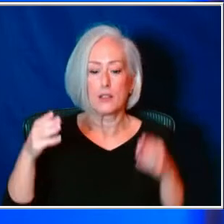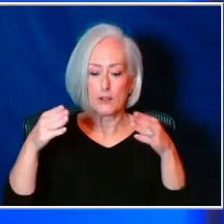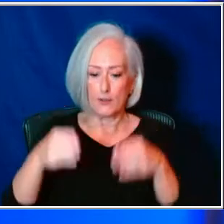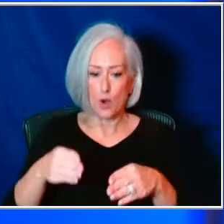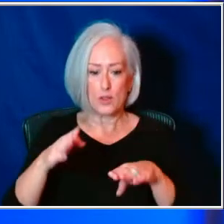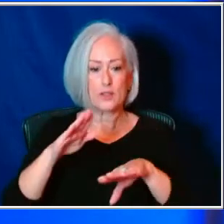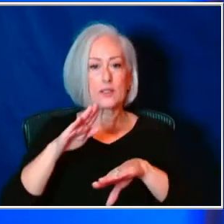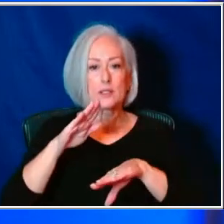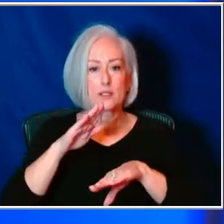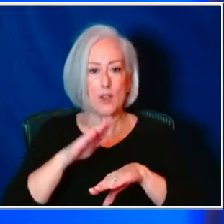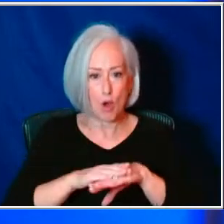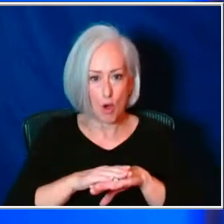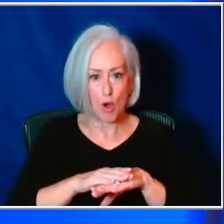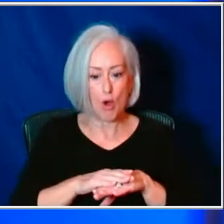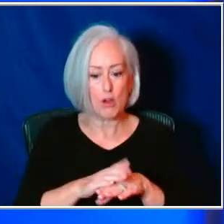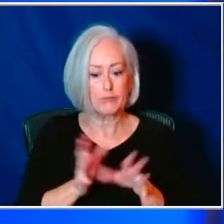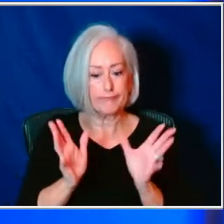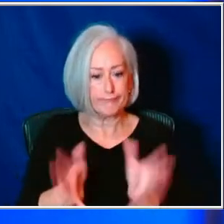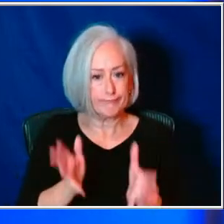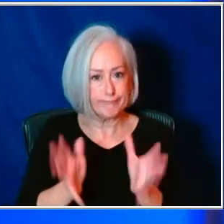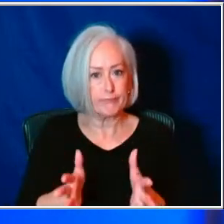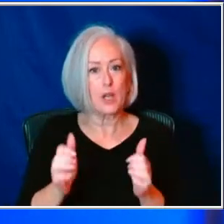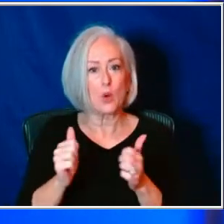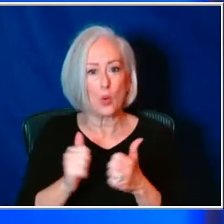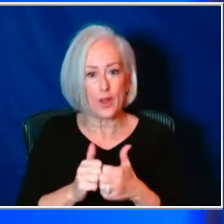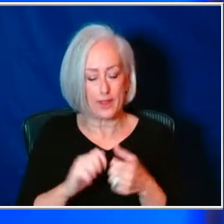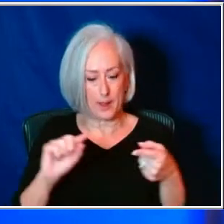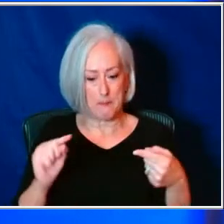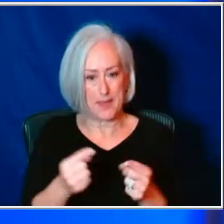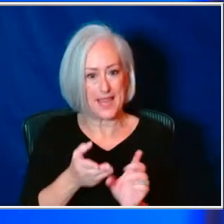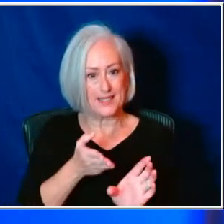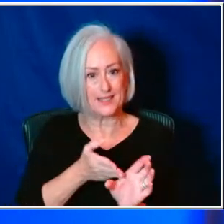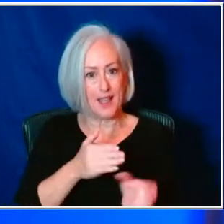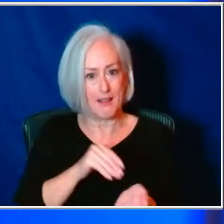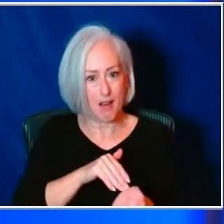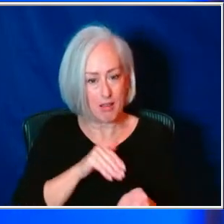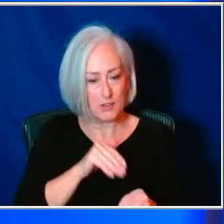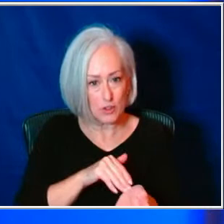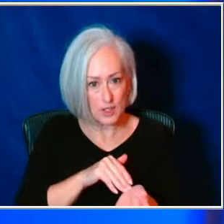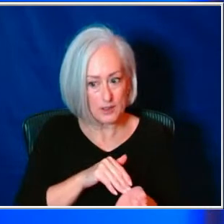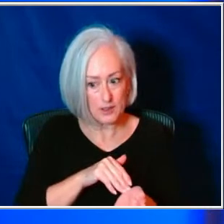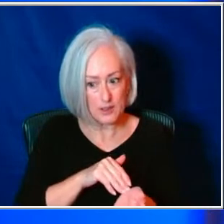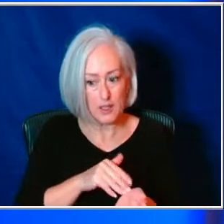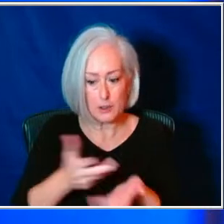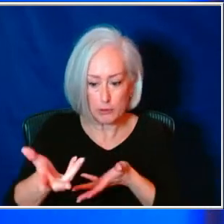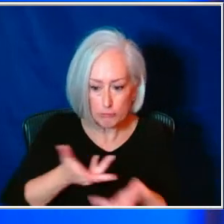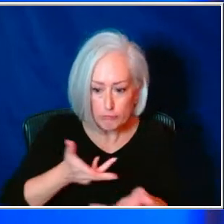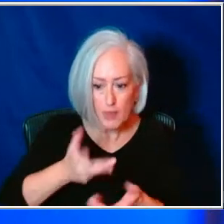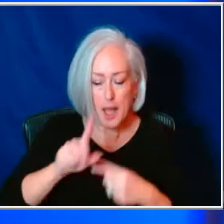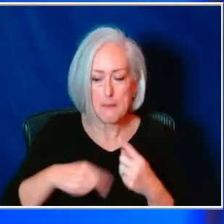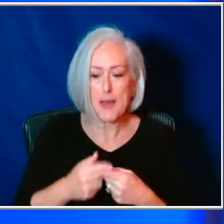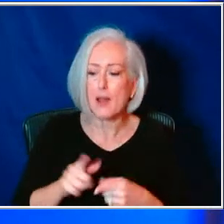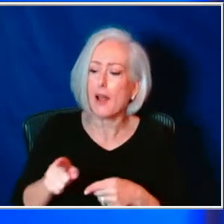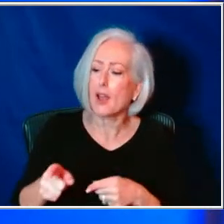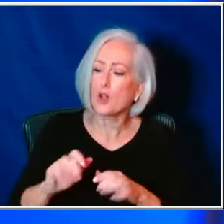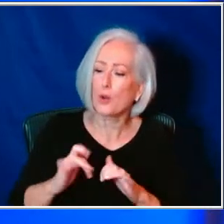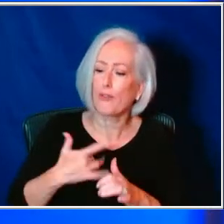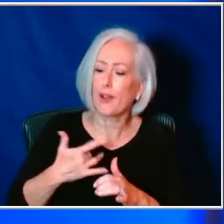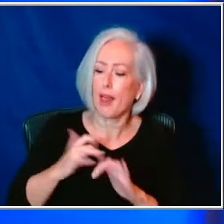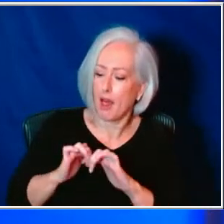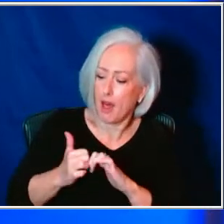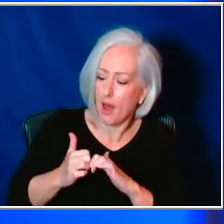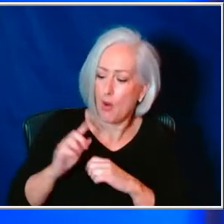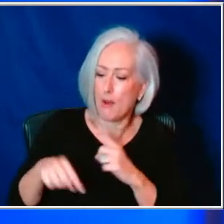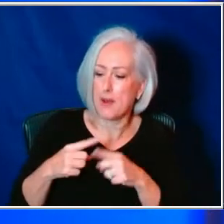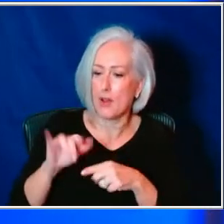psychologist how the patient feels about their pain and acts in their life based on how that